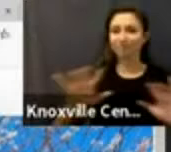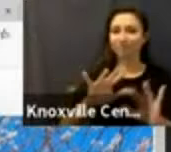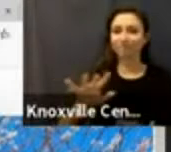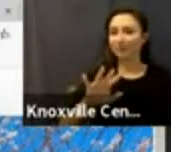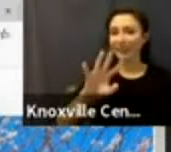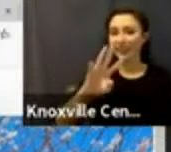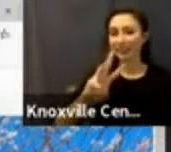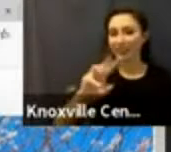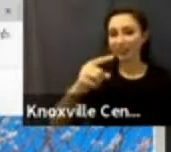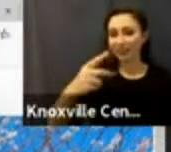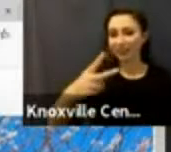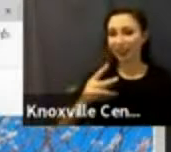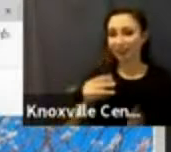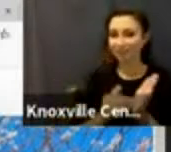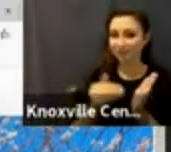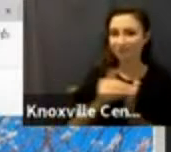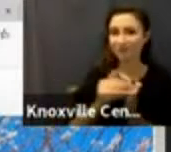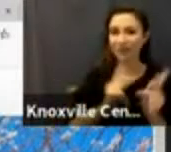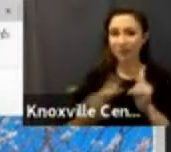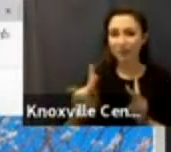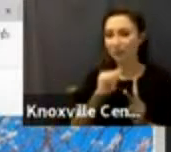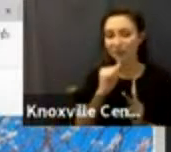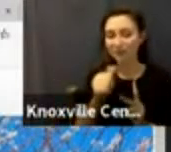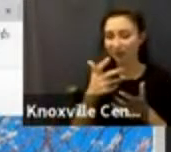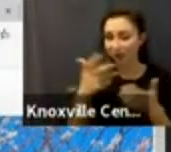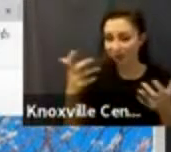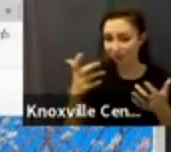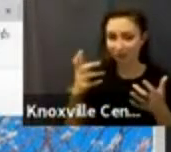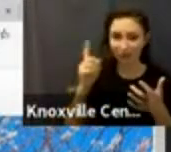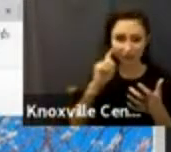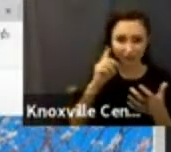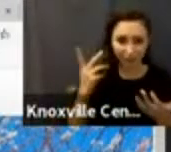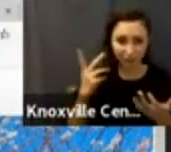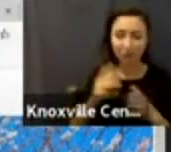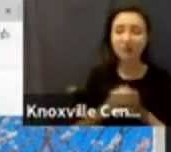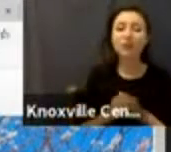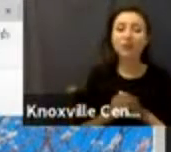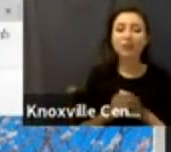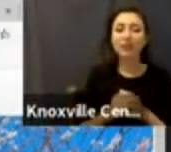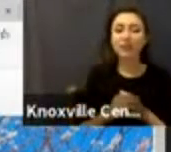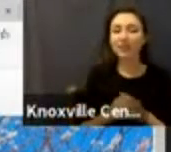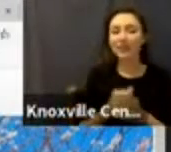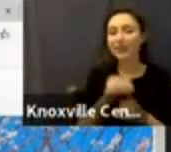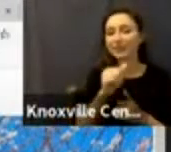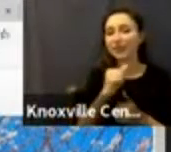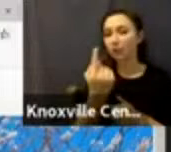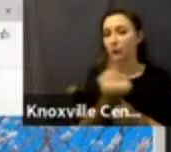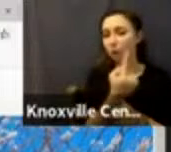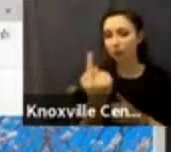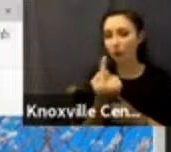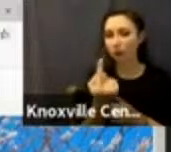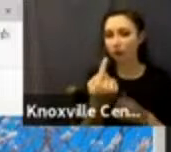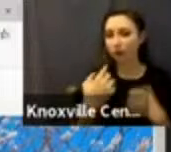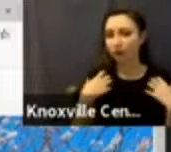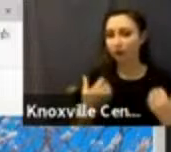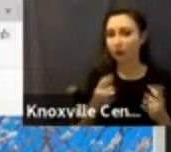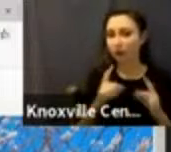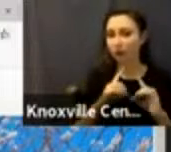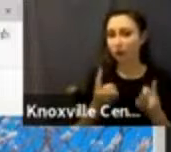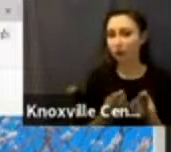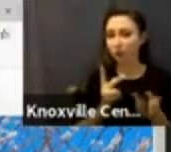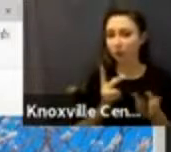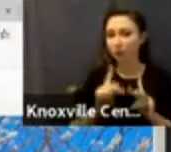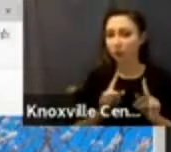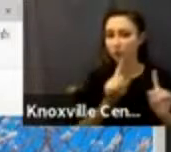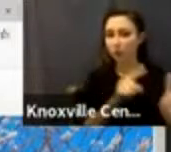is not as much as it might sound, but nevertheless, eventually it's not going to be the health department that people are going to,